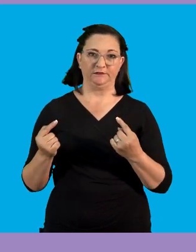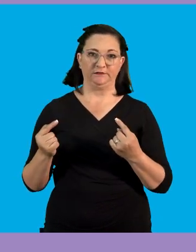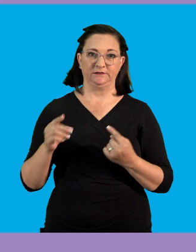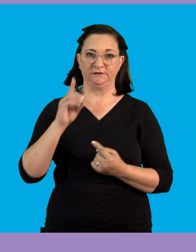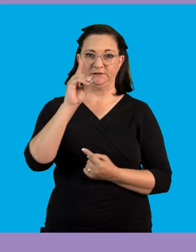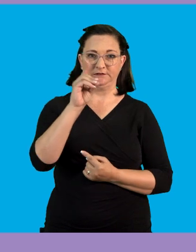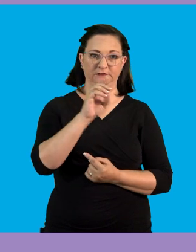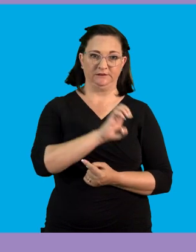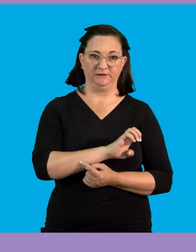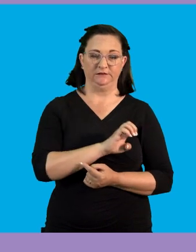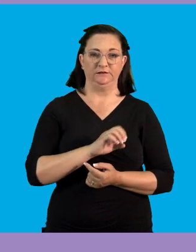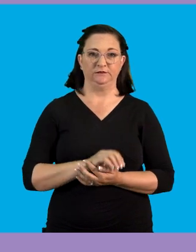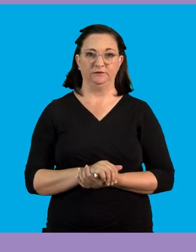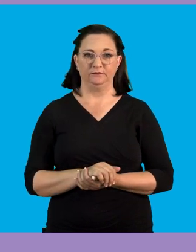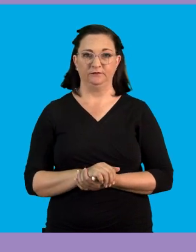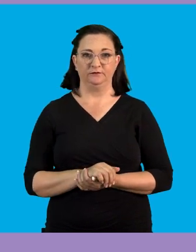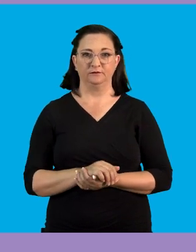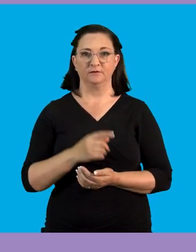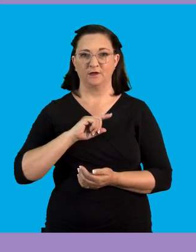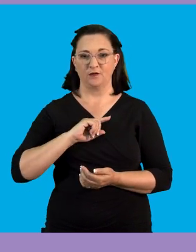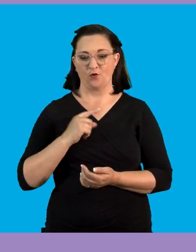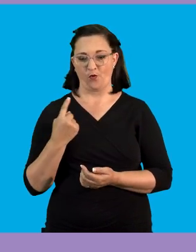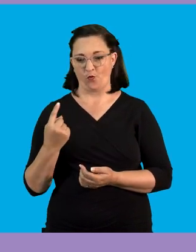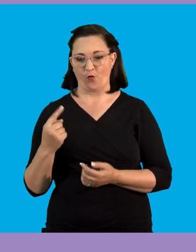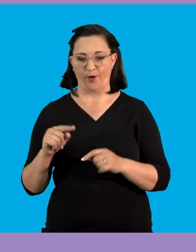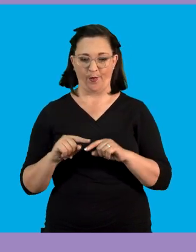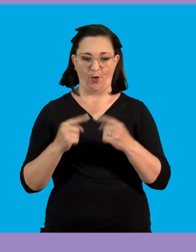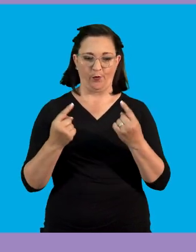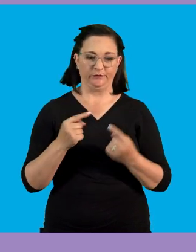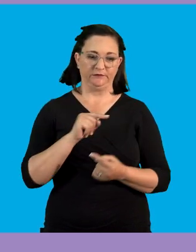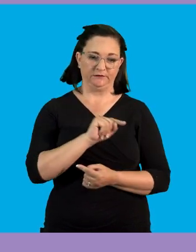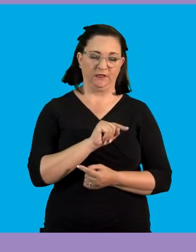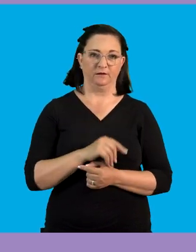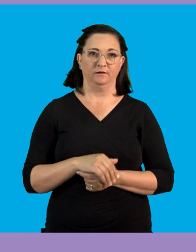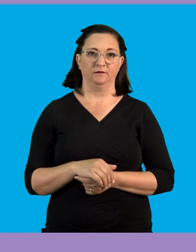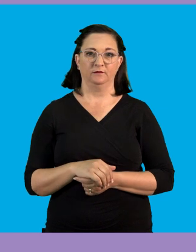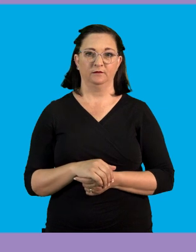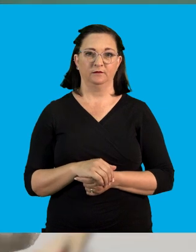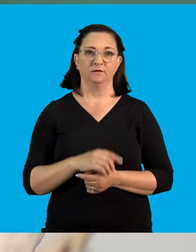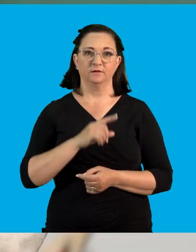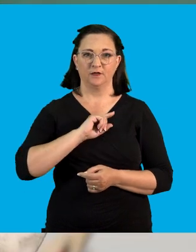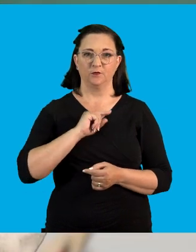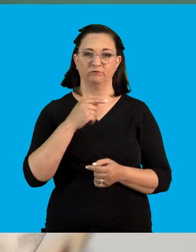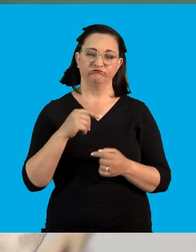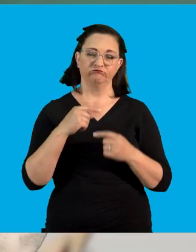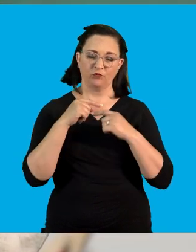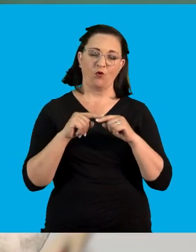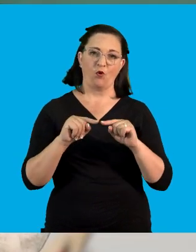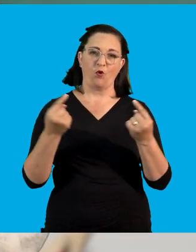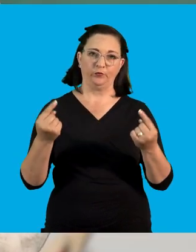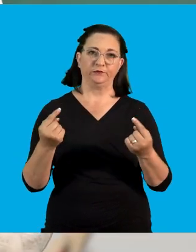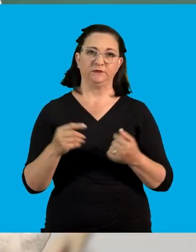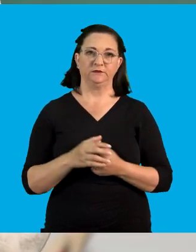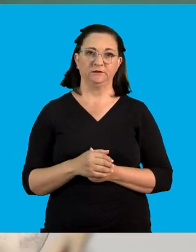to side DE. So one is opposite to the other, and the one is opposite to the other side. That's when we speak of opposite